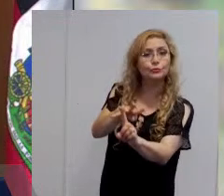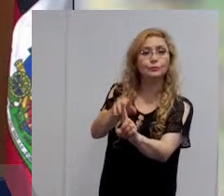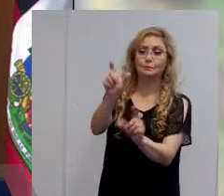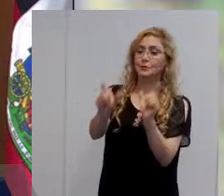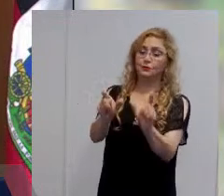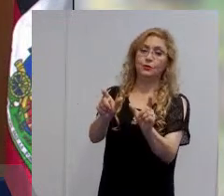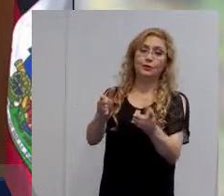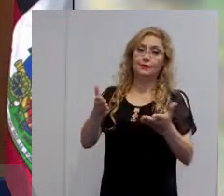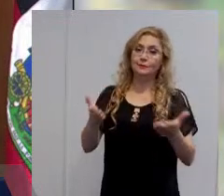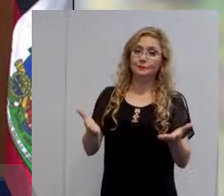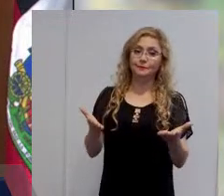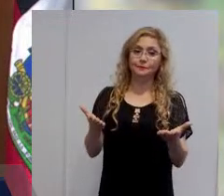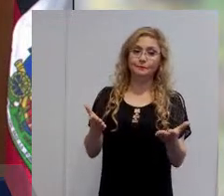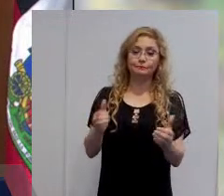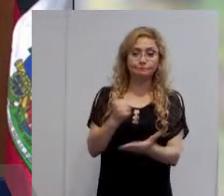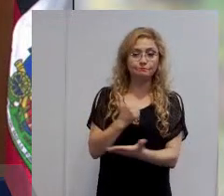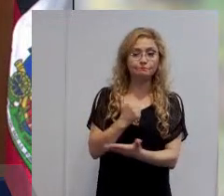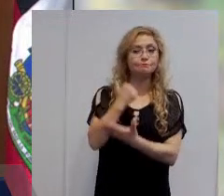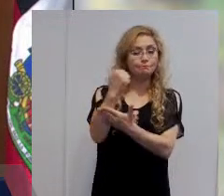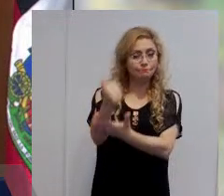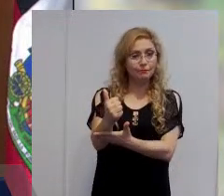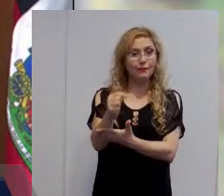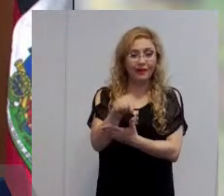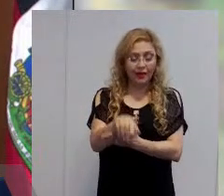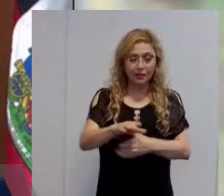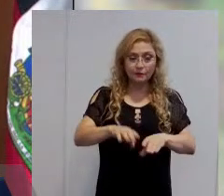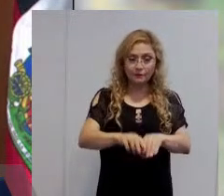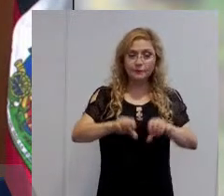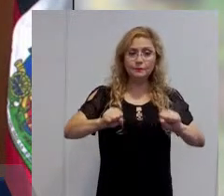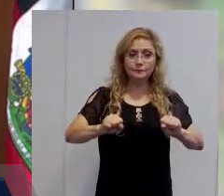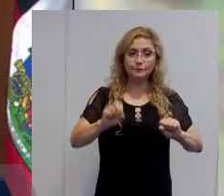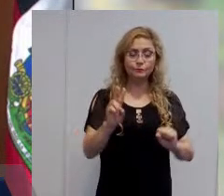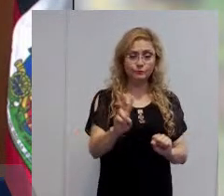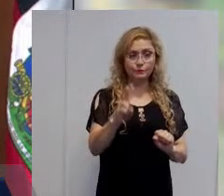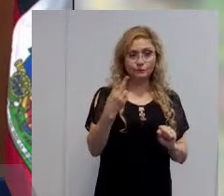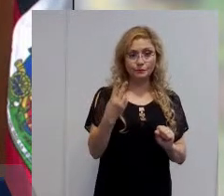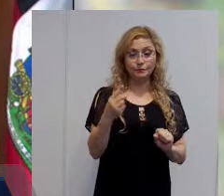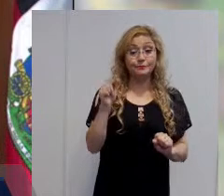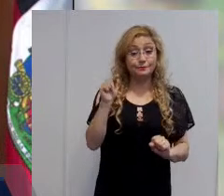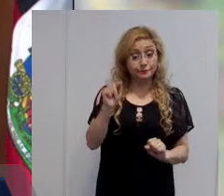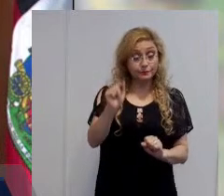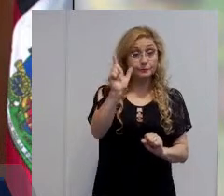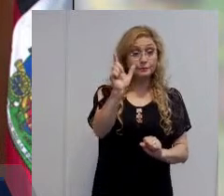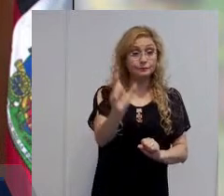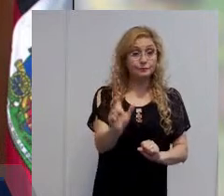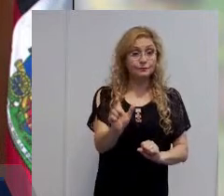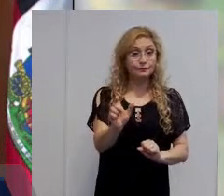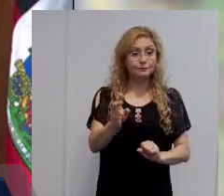an impact we've been able to have on the lives of these individuals, and that's where